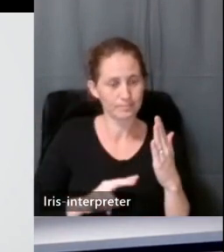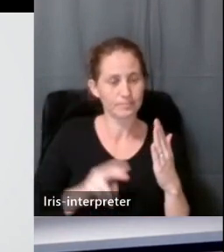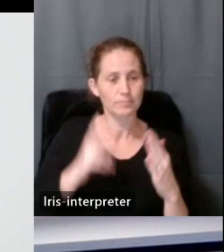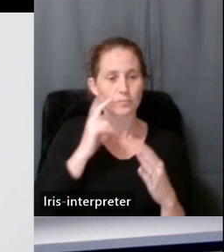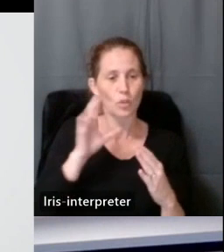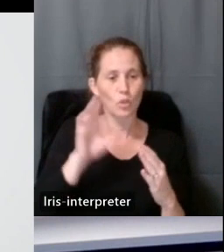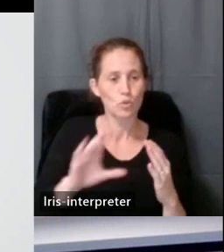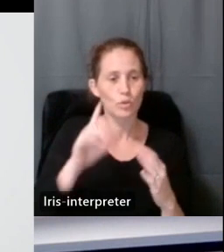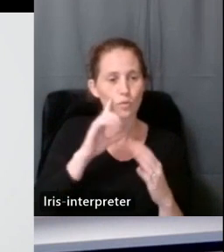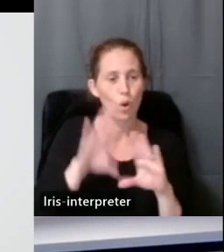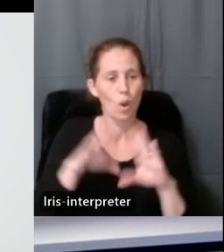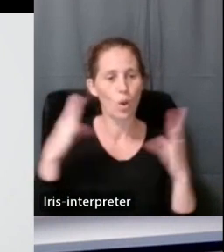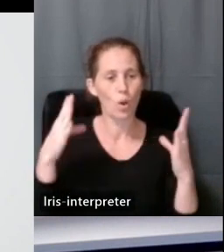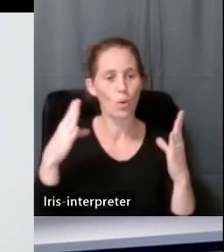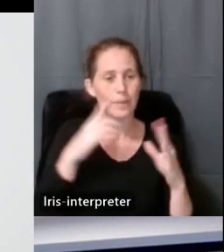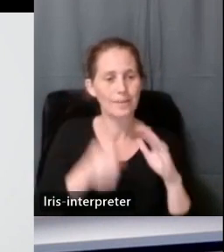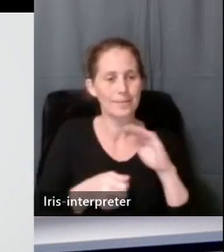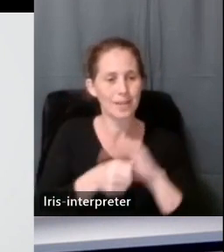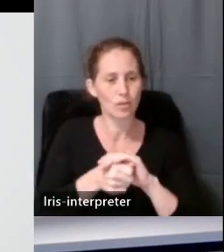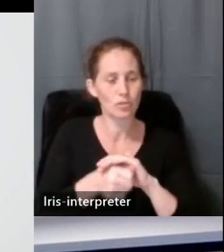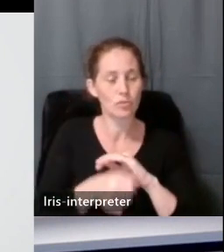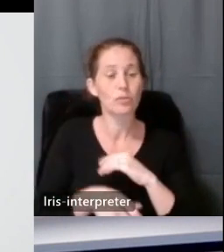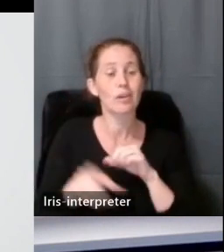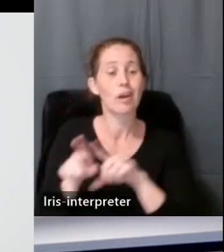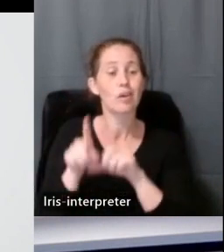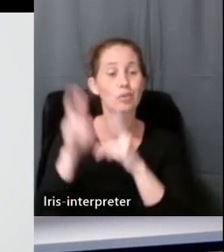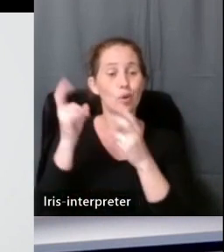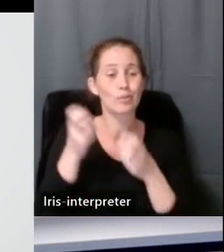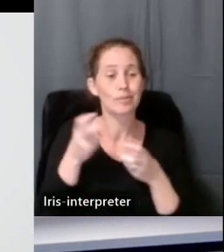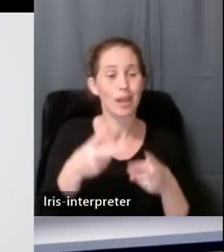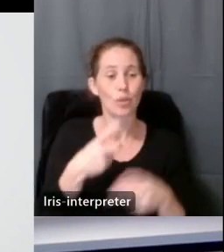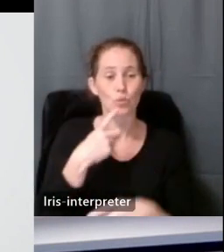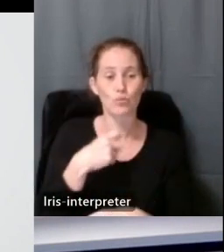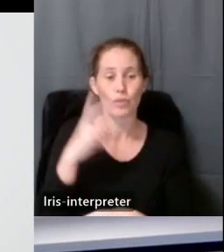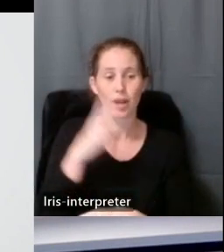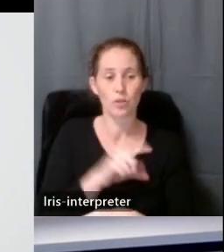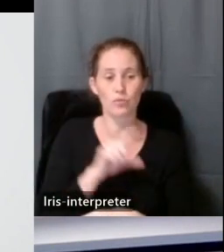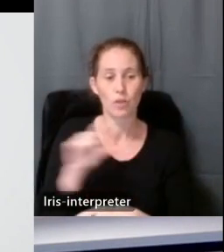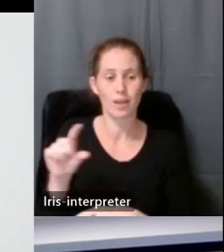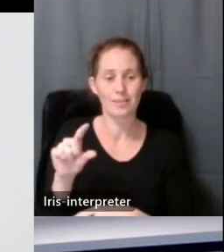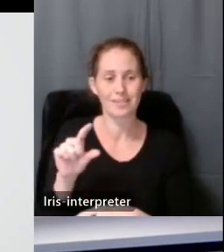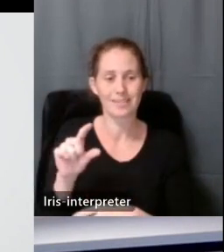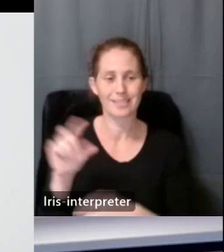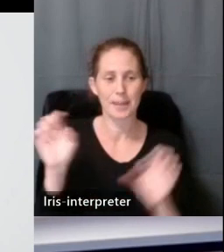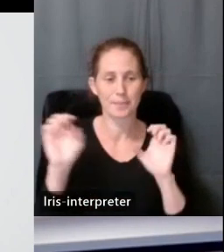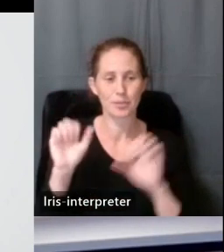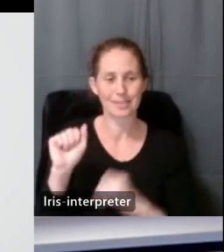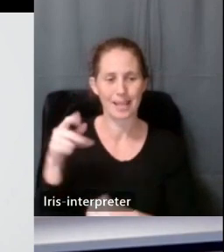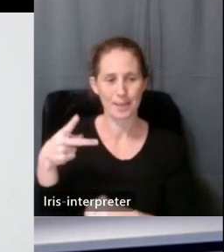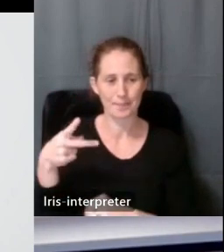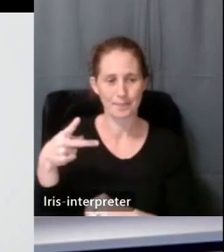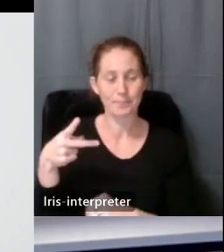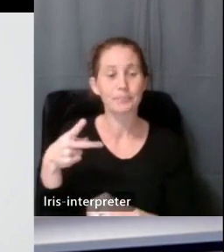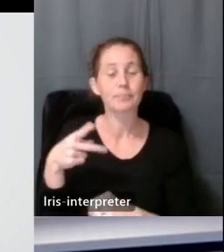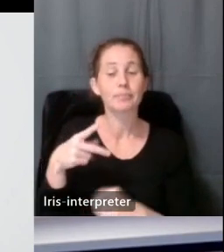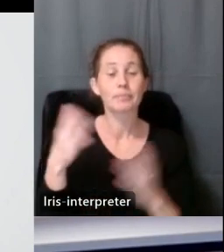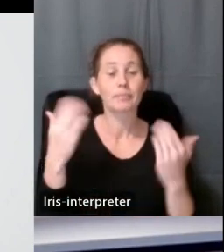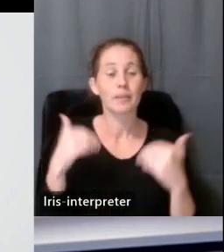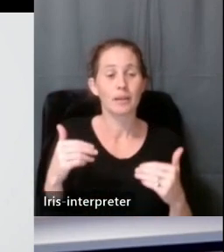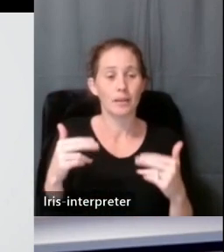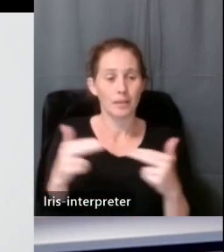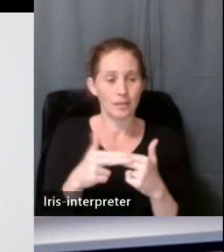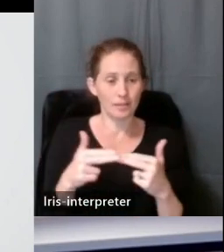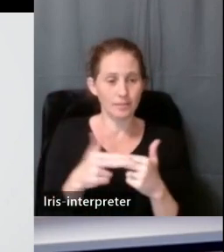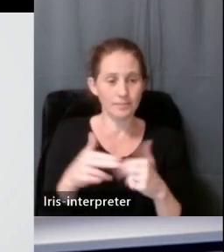shelters, and then also downloading the Red Cross's emergency app. The next slide